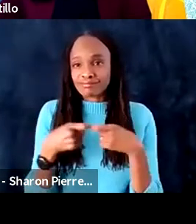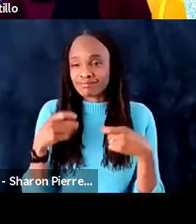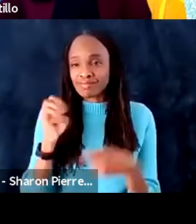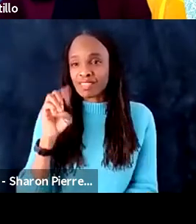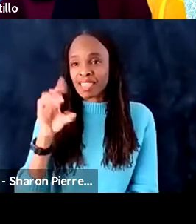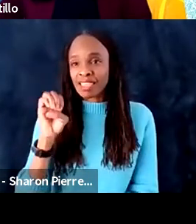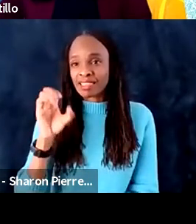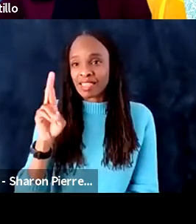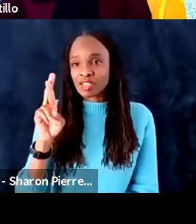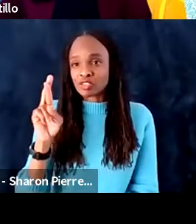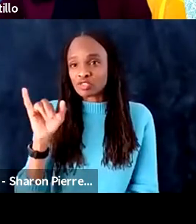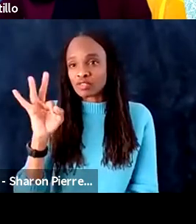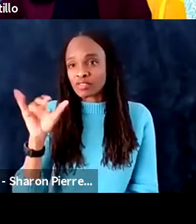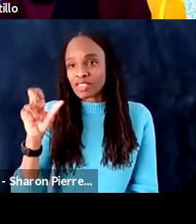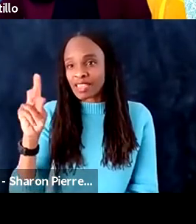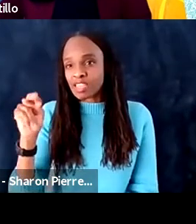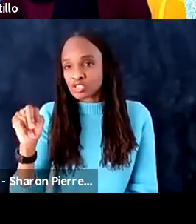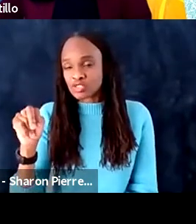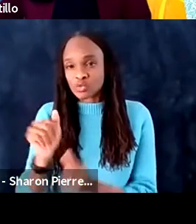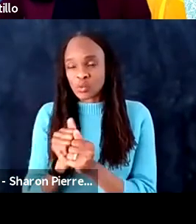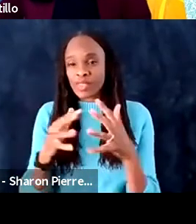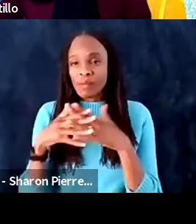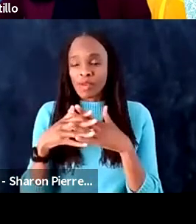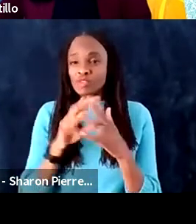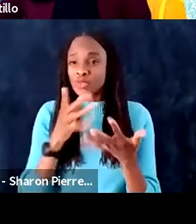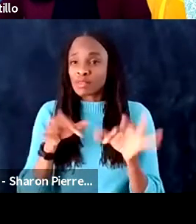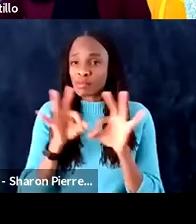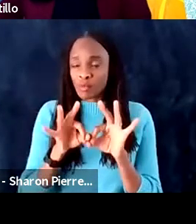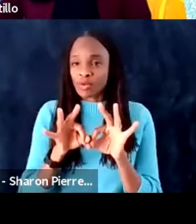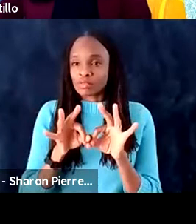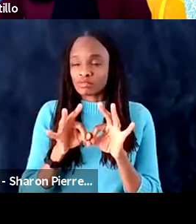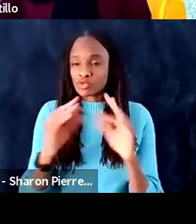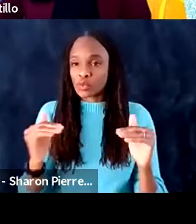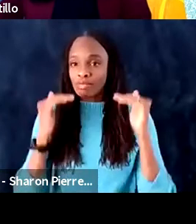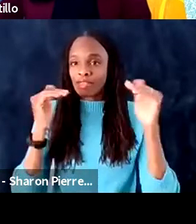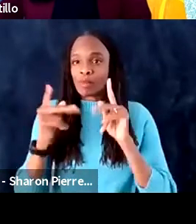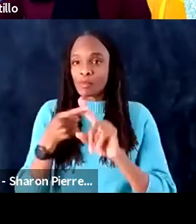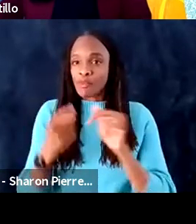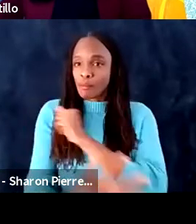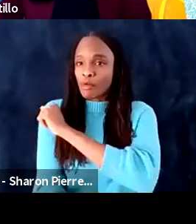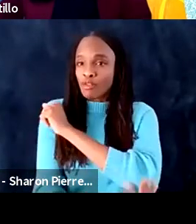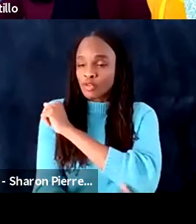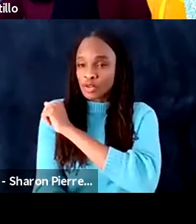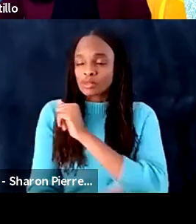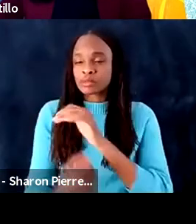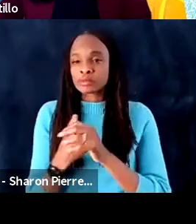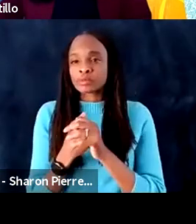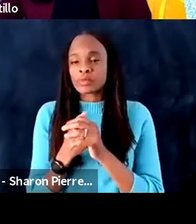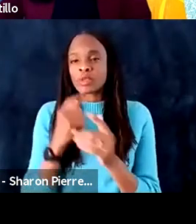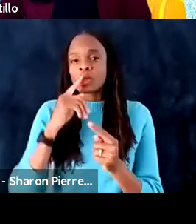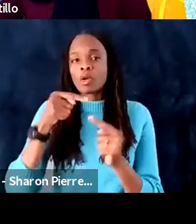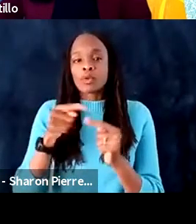lift people out of poverty, that when you fast forward to the invention